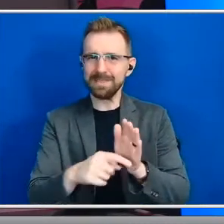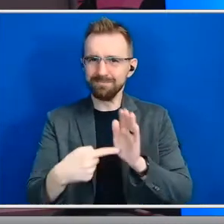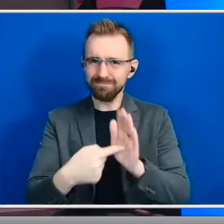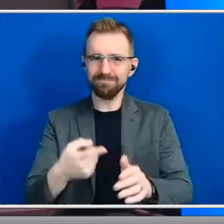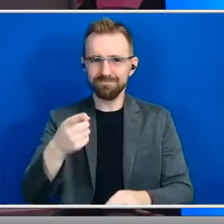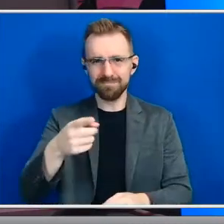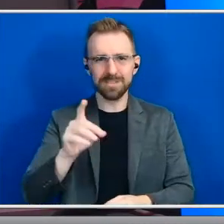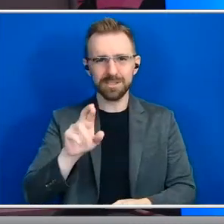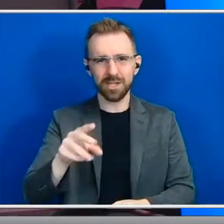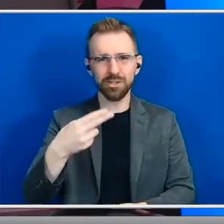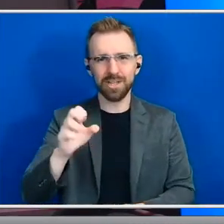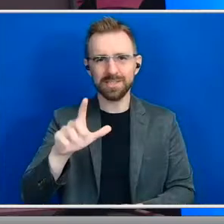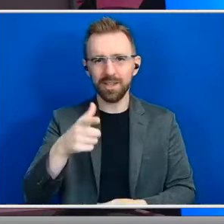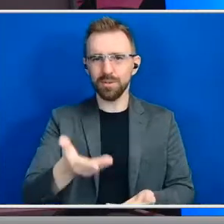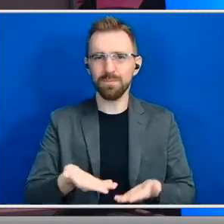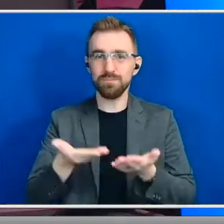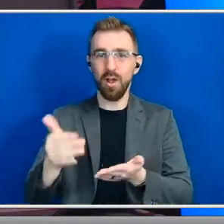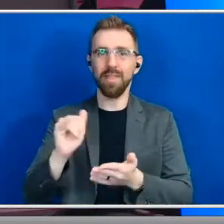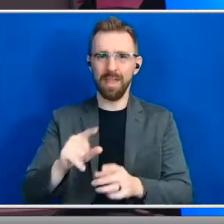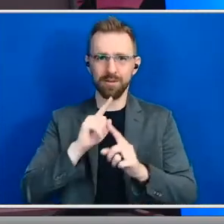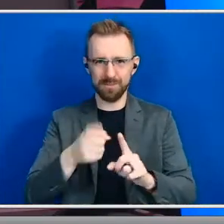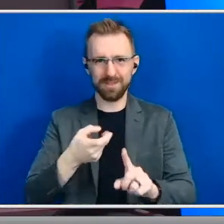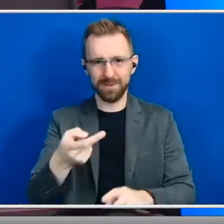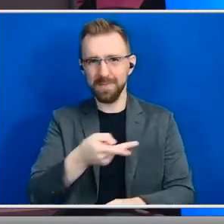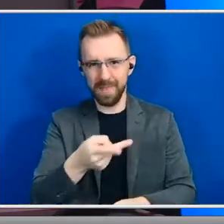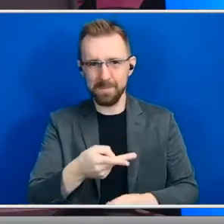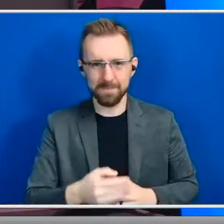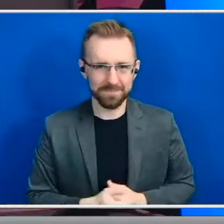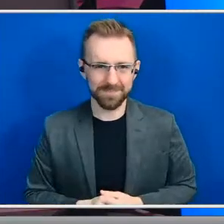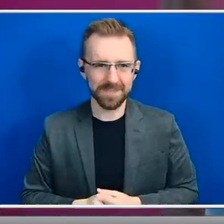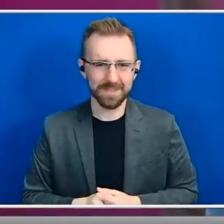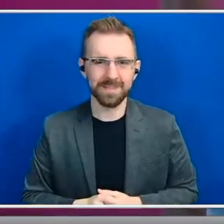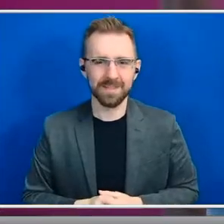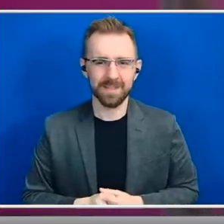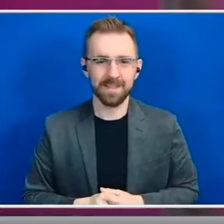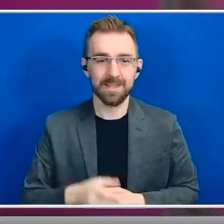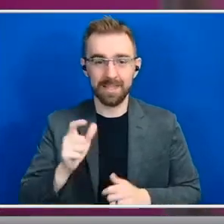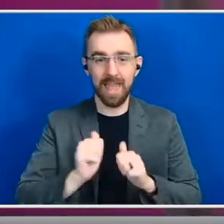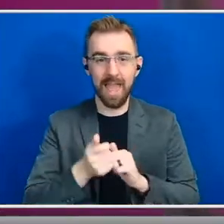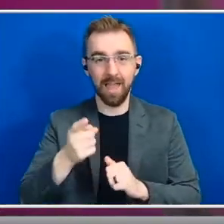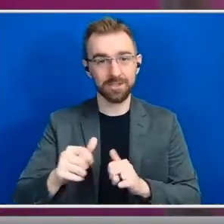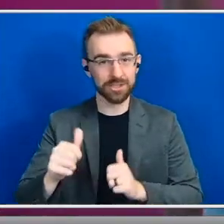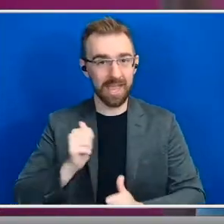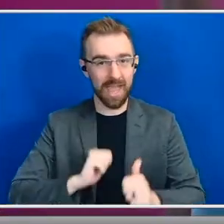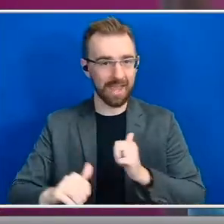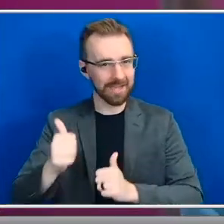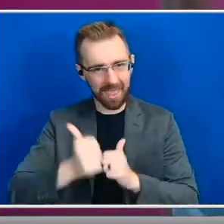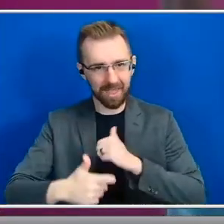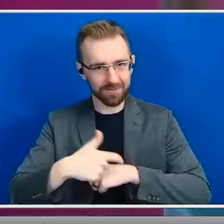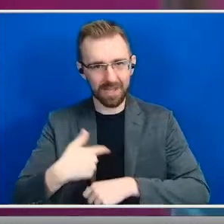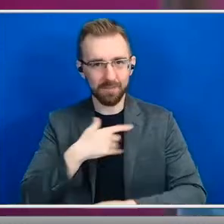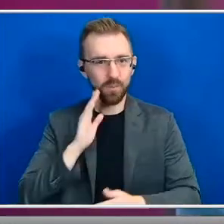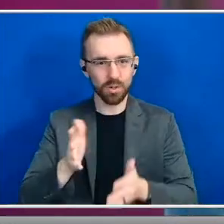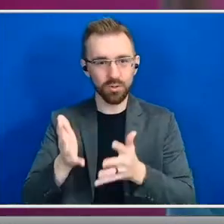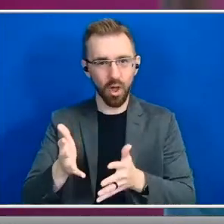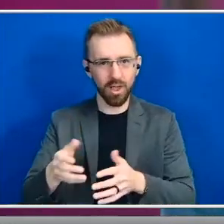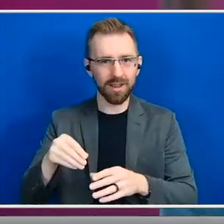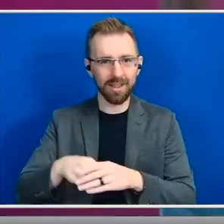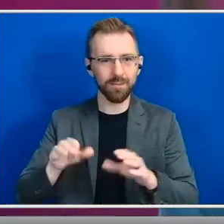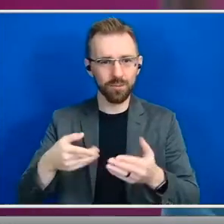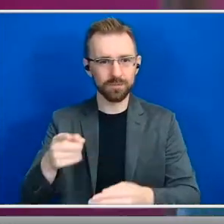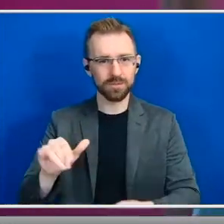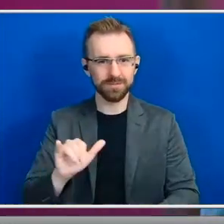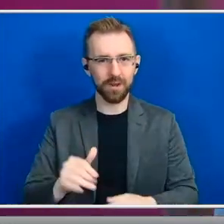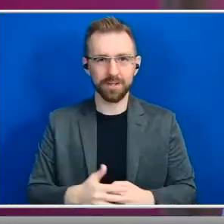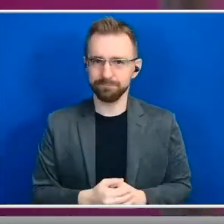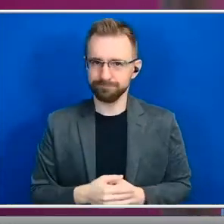out that response from them. Oh yeah, well, Yeah. and this is how she acted every time we would talk about it in the room. That she just Aw, shucks.